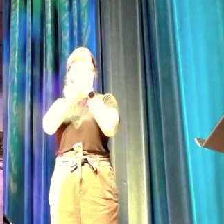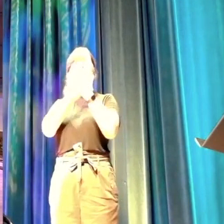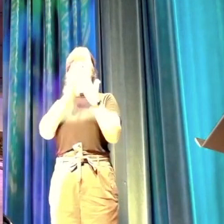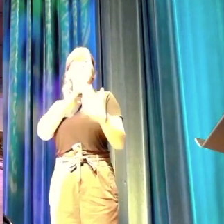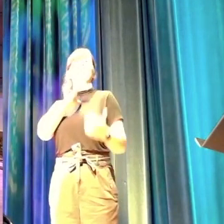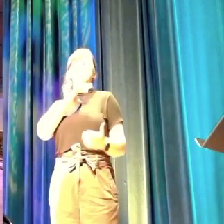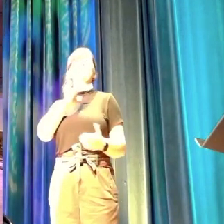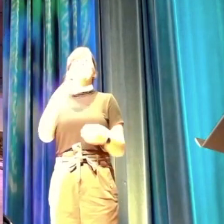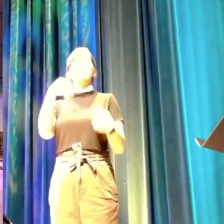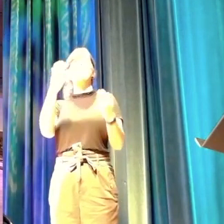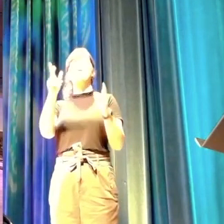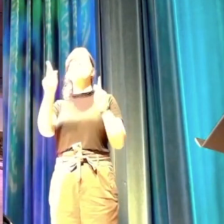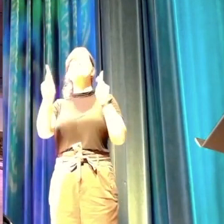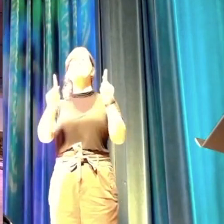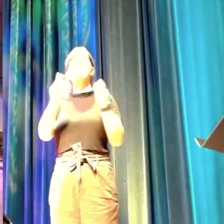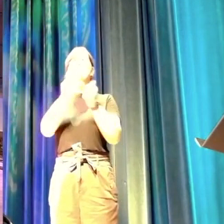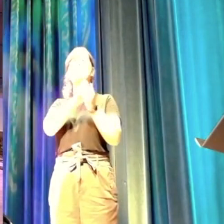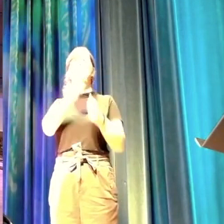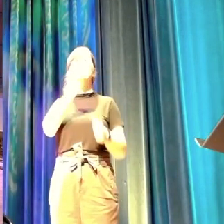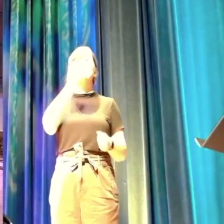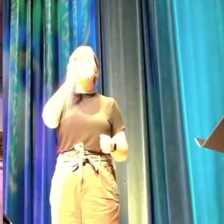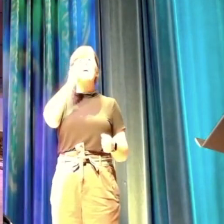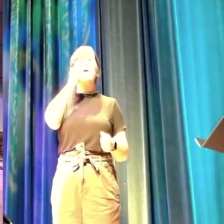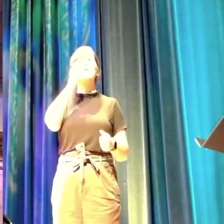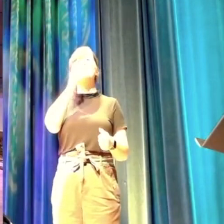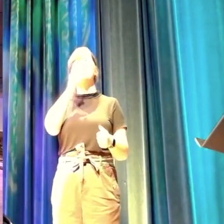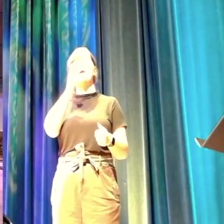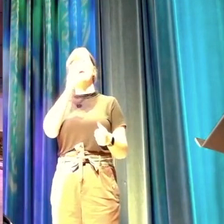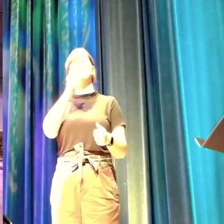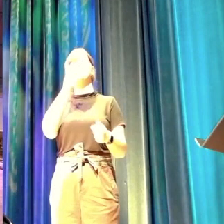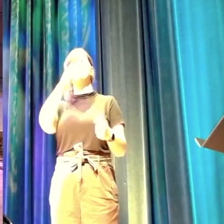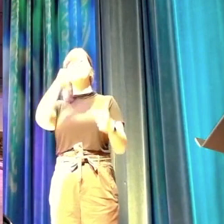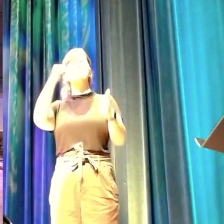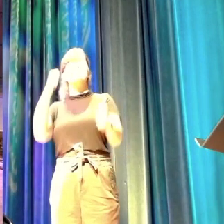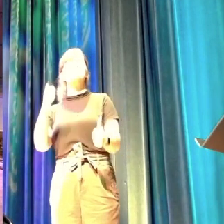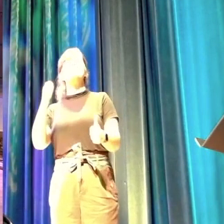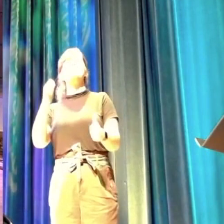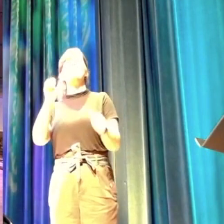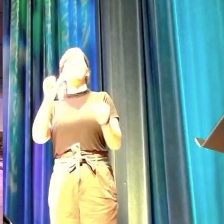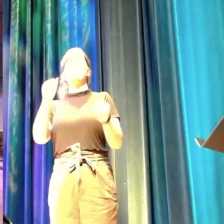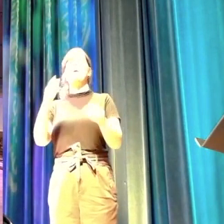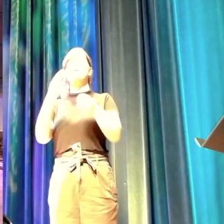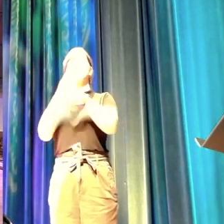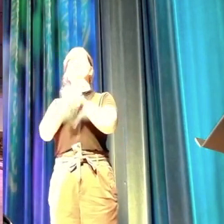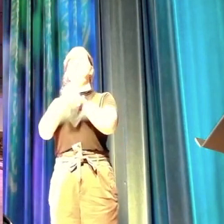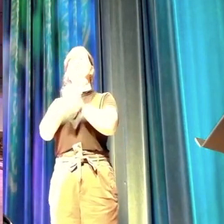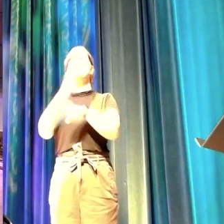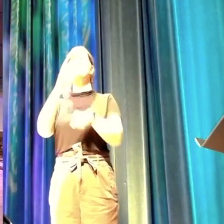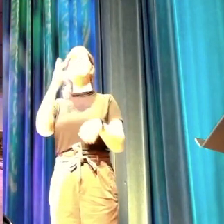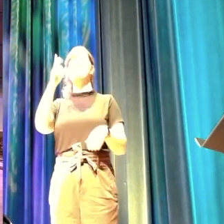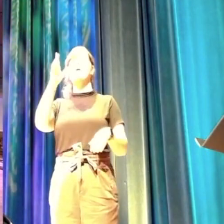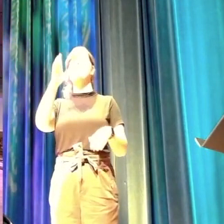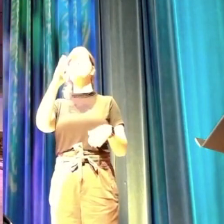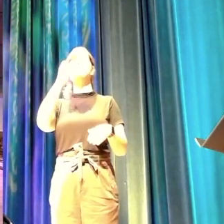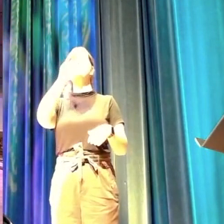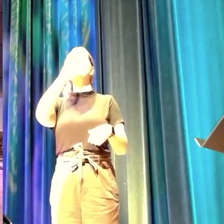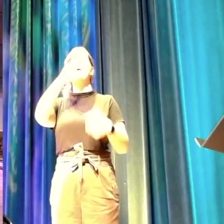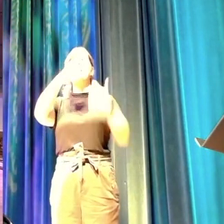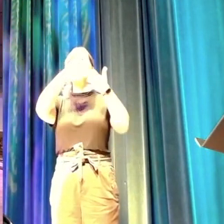provides persons with blind and visual impairments the ability to operate vending facilities on federal